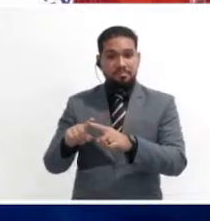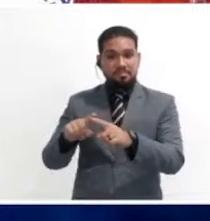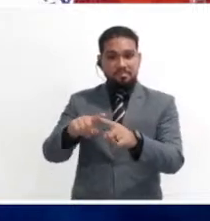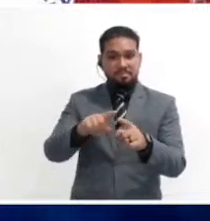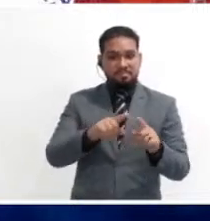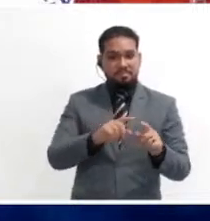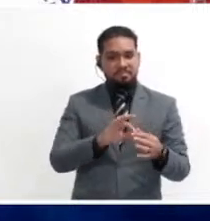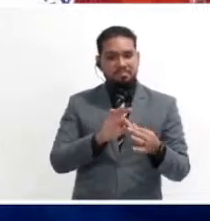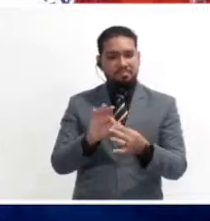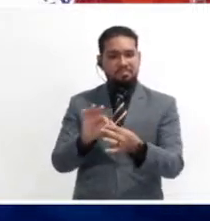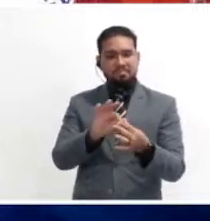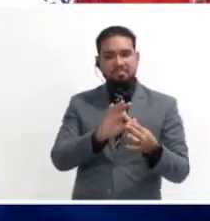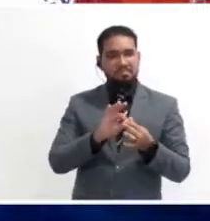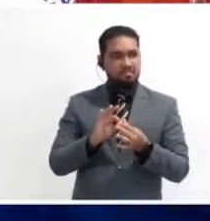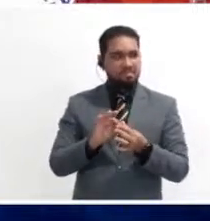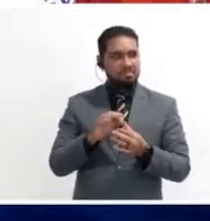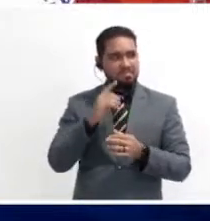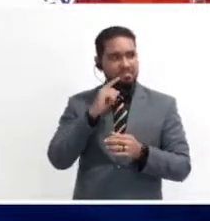there on the right